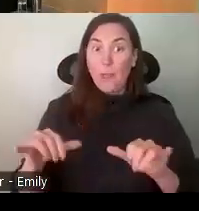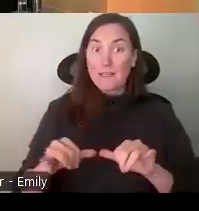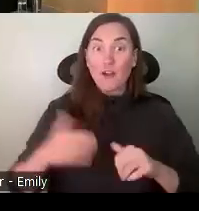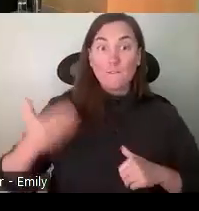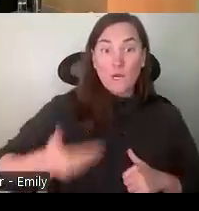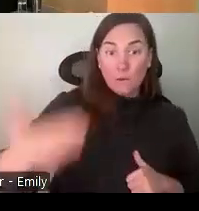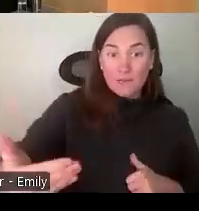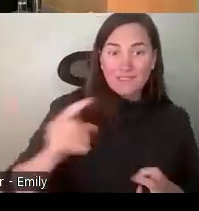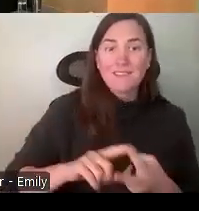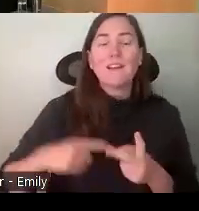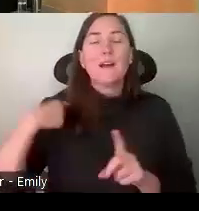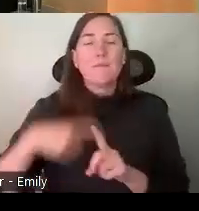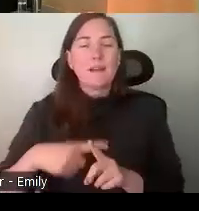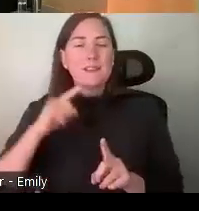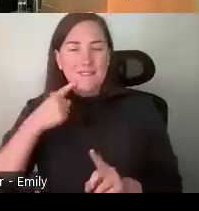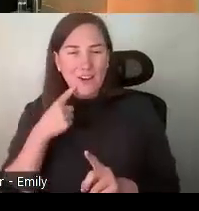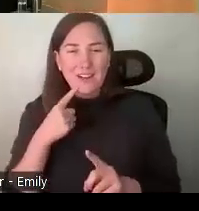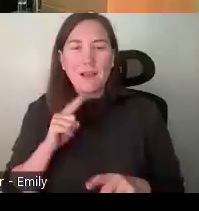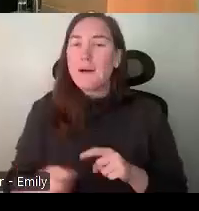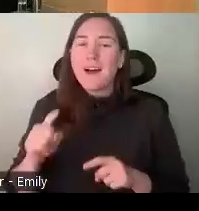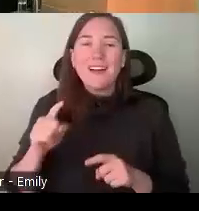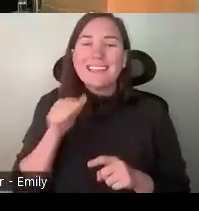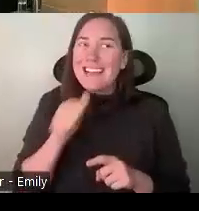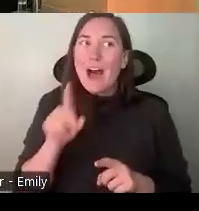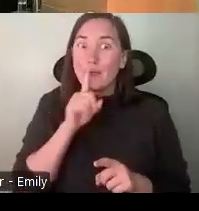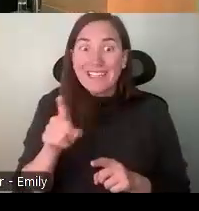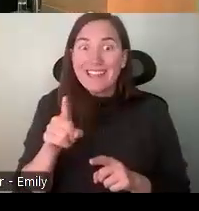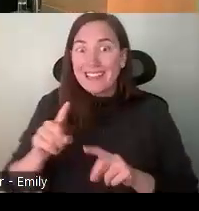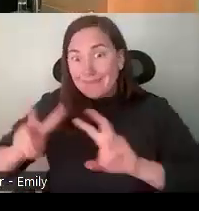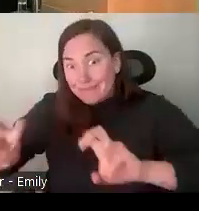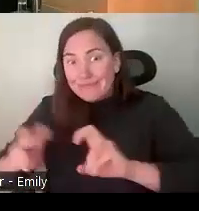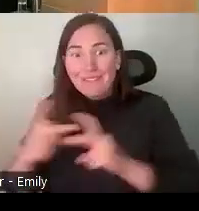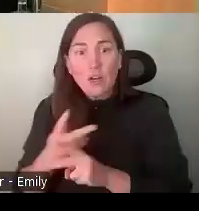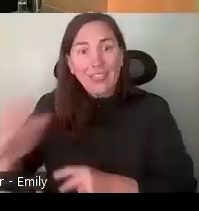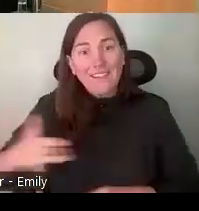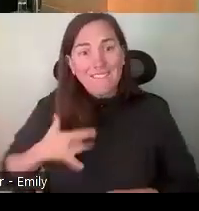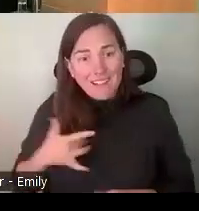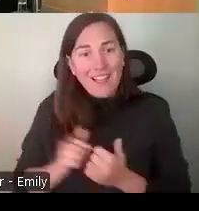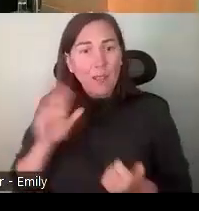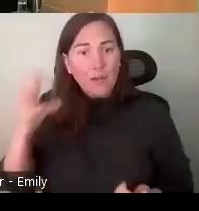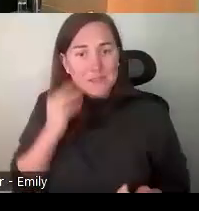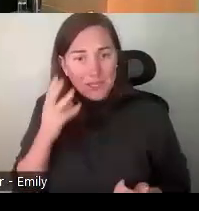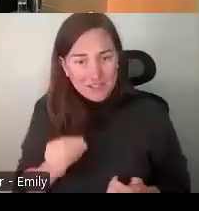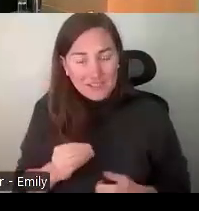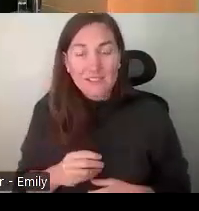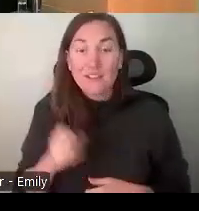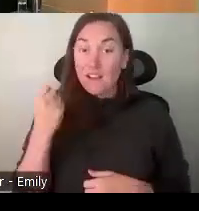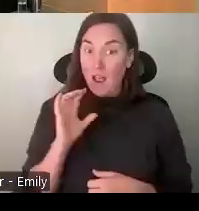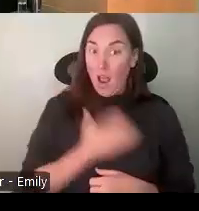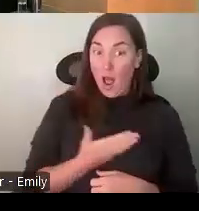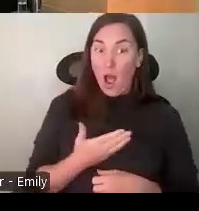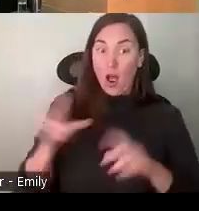don't capture any of the information about what this feels like. In fact, when we do our assessments, it's all unimodal